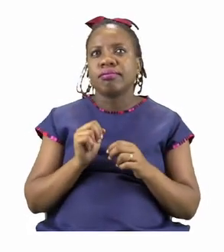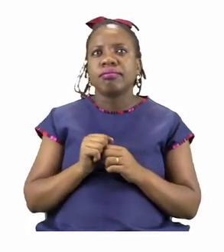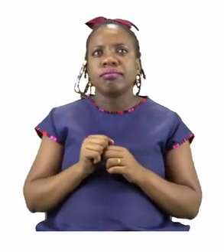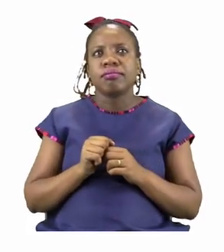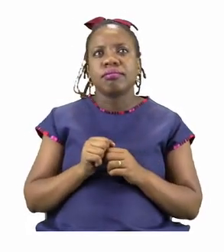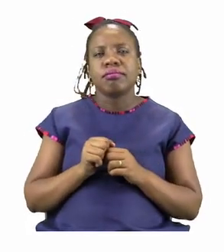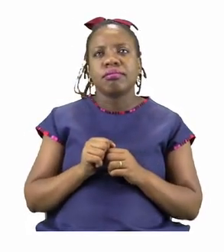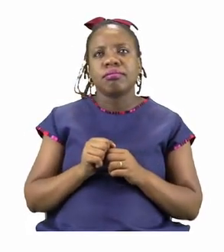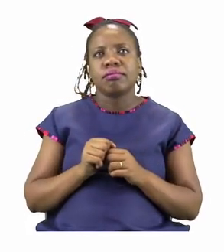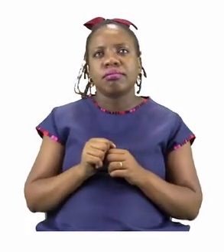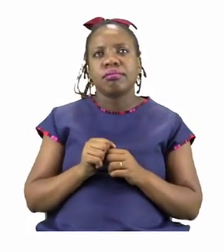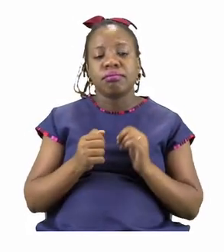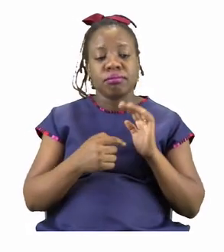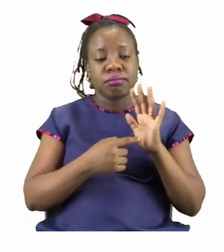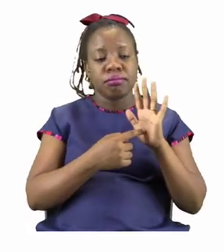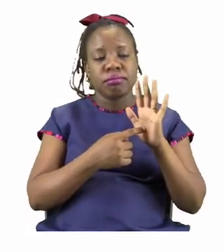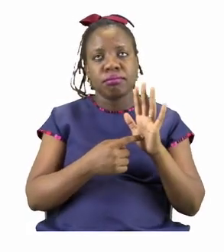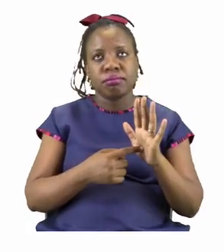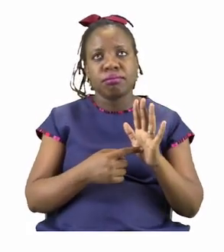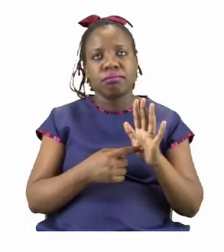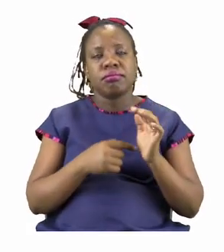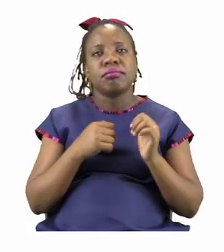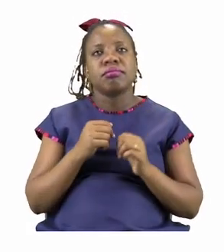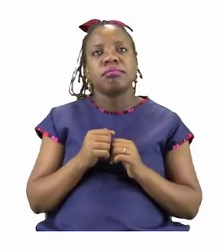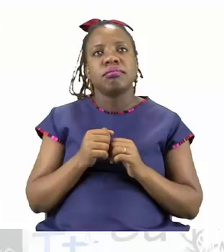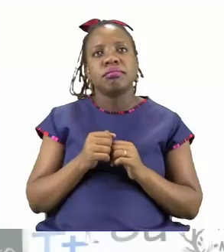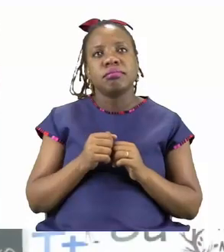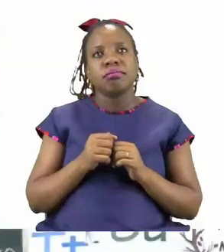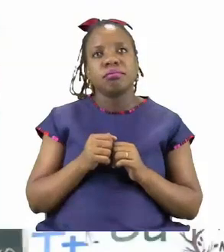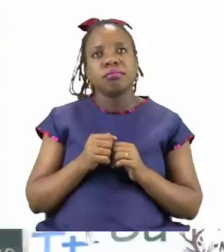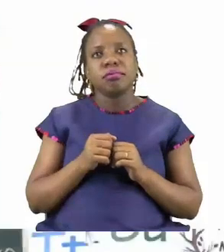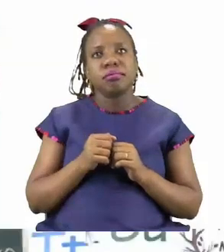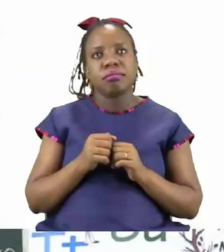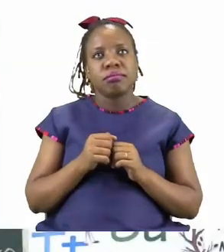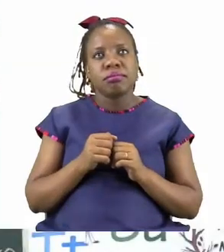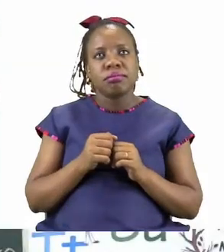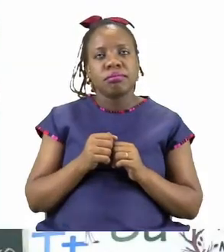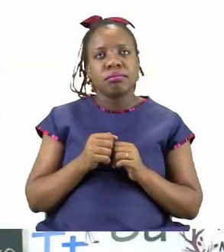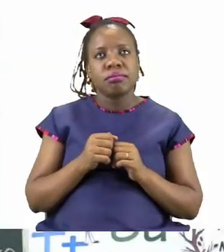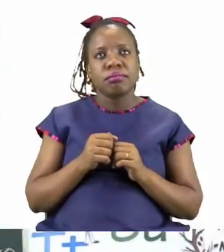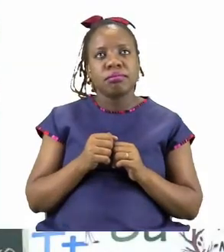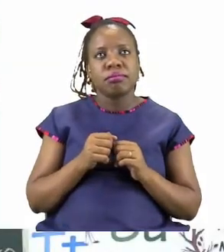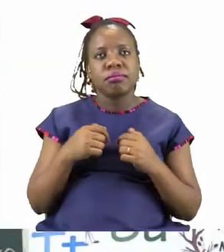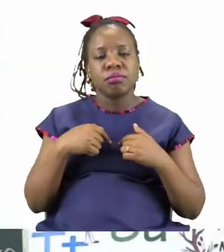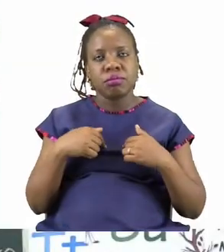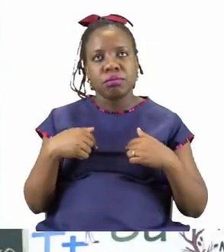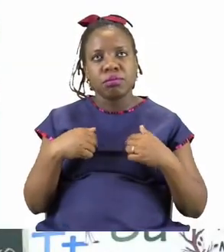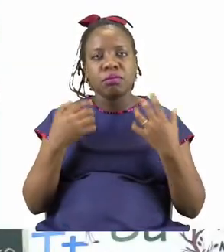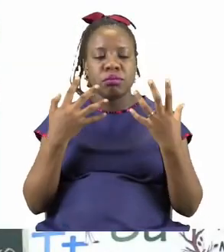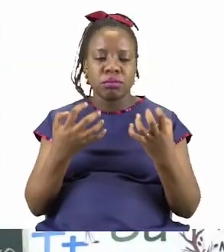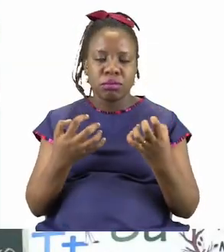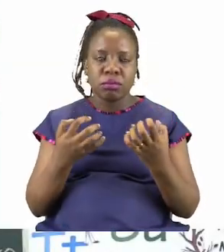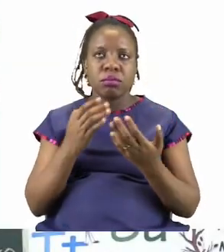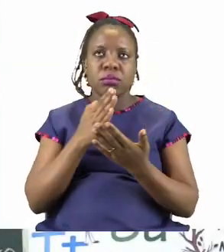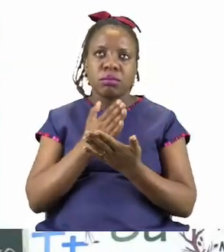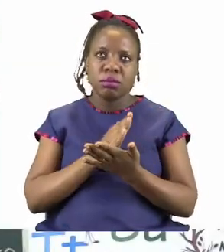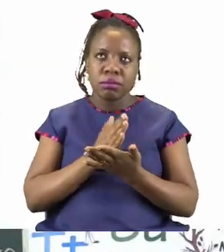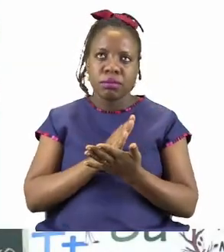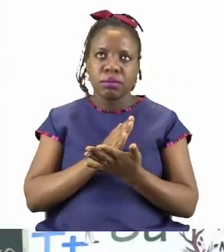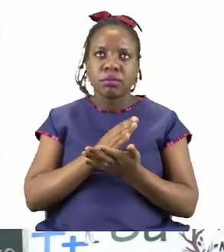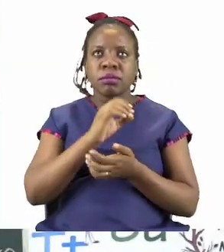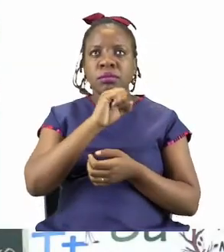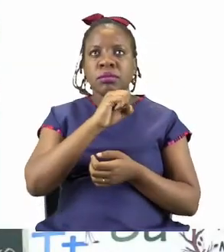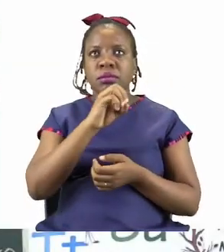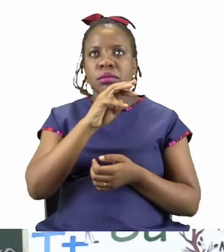On the board I wrote the sentence, so let's see. On the board it says, we need